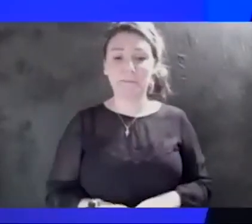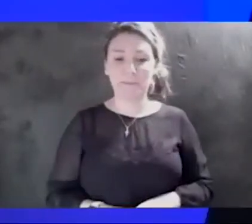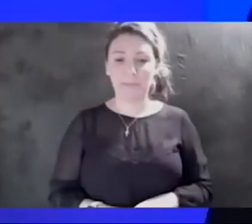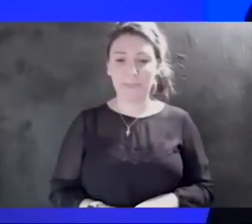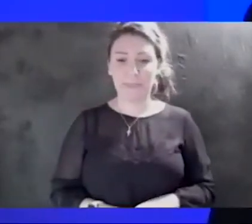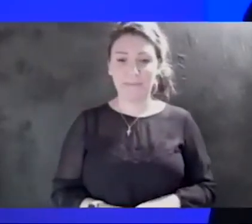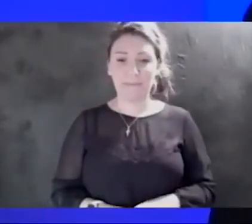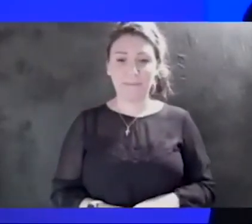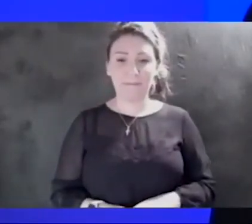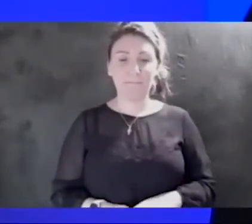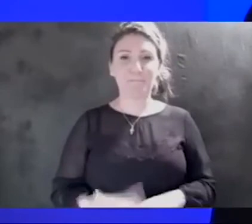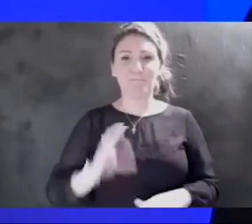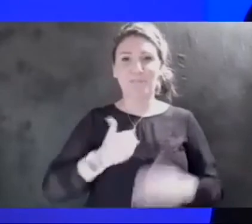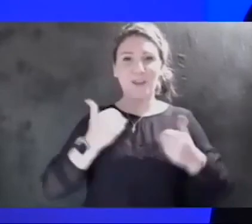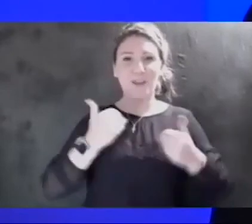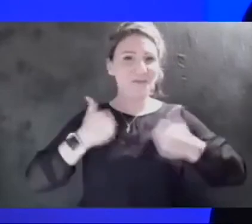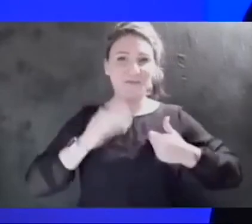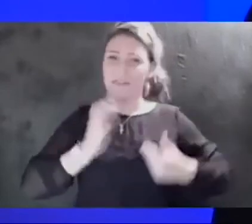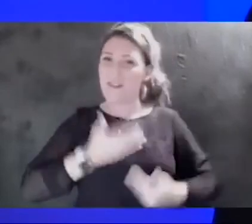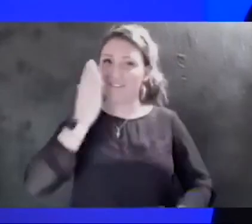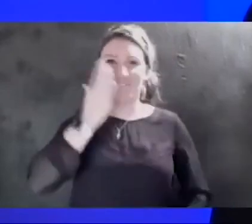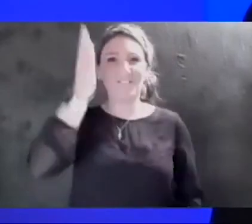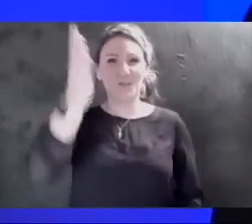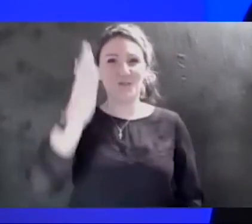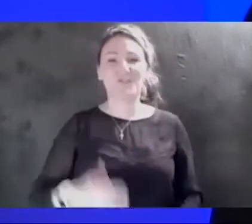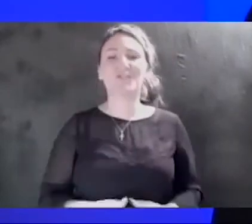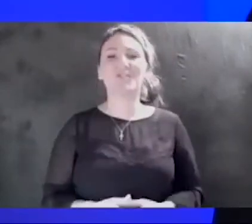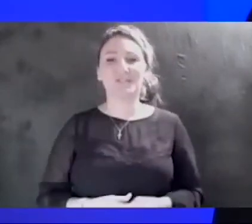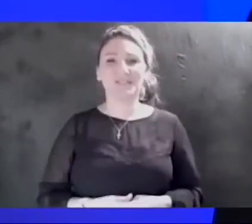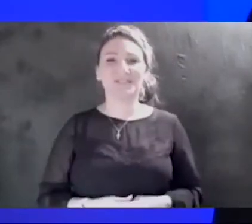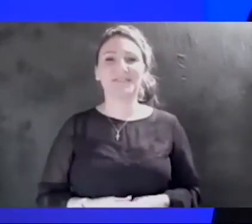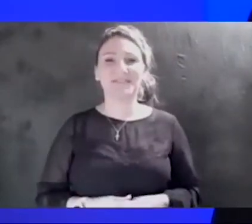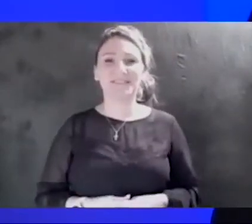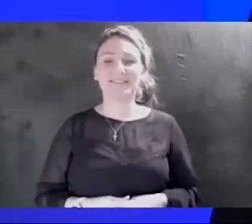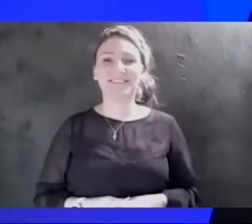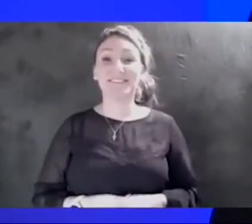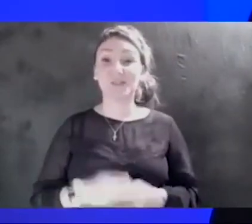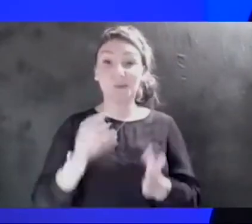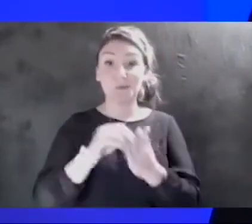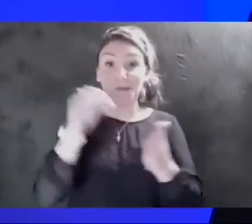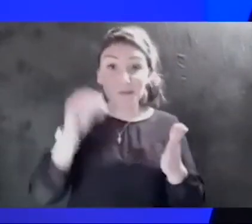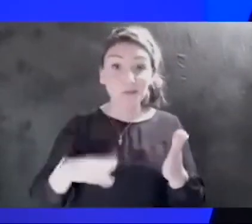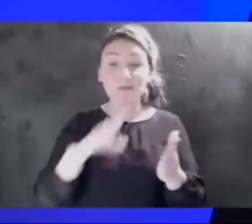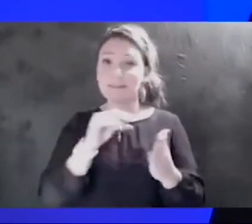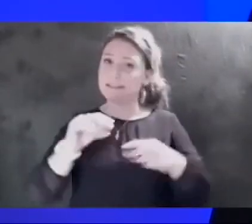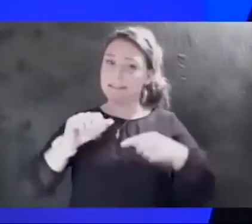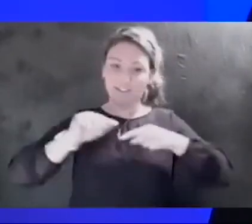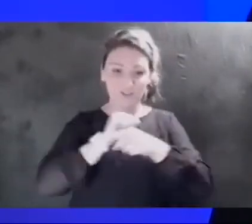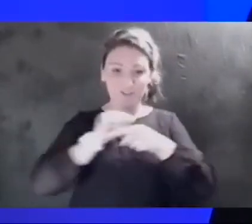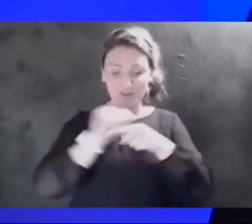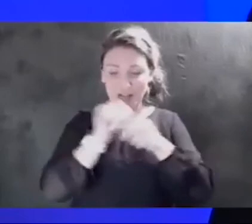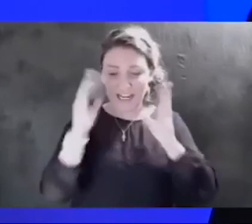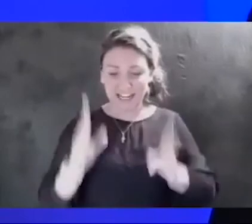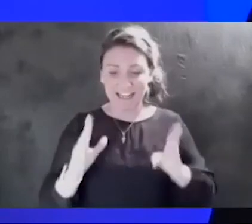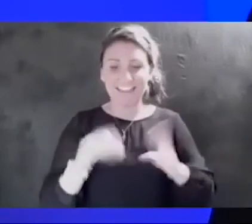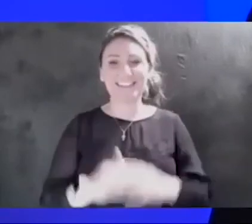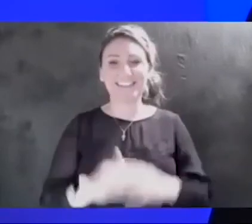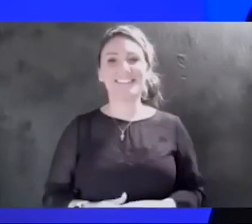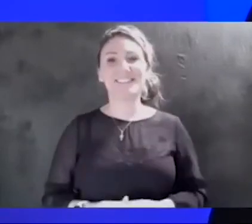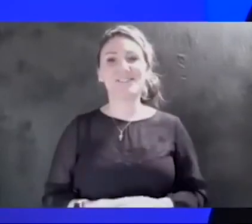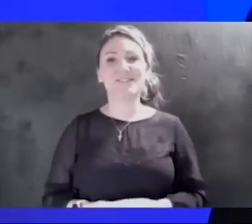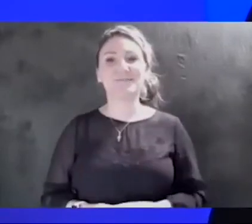is our future. So the students and the trainees, this new